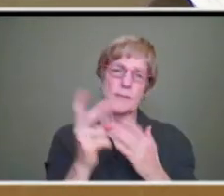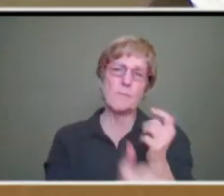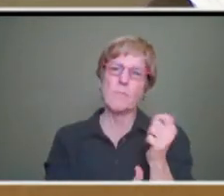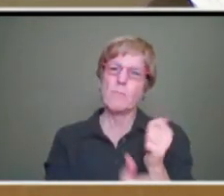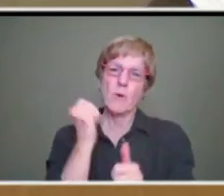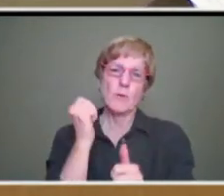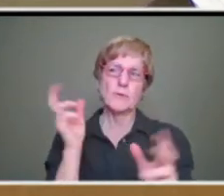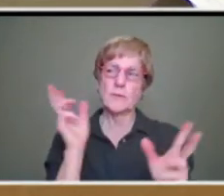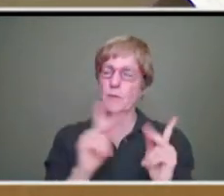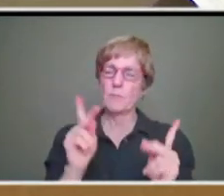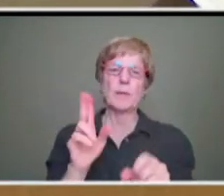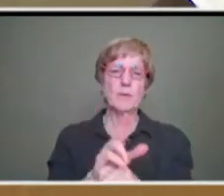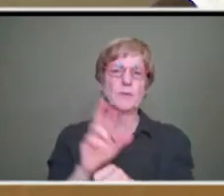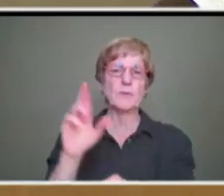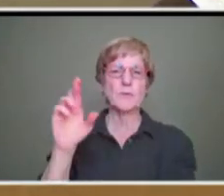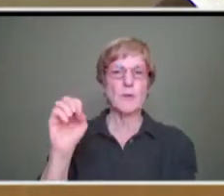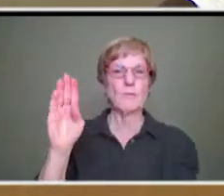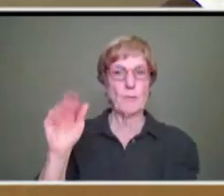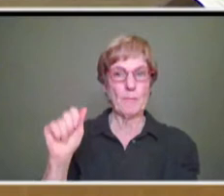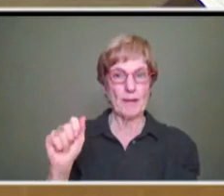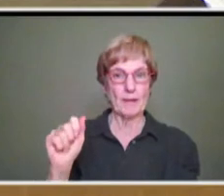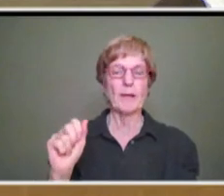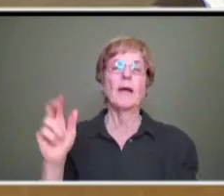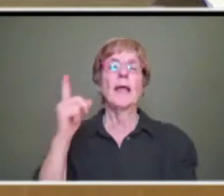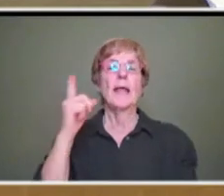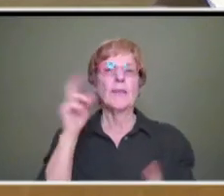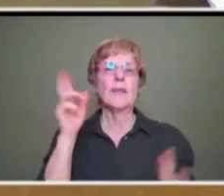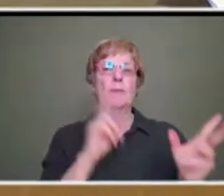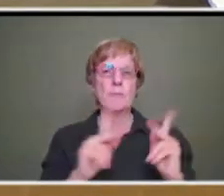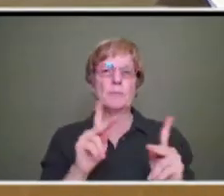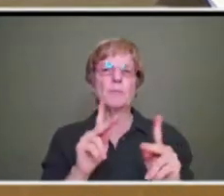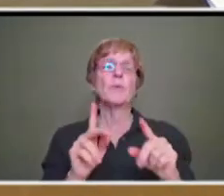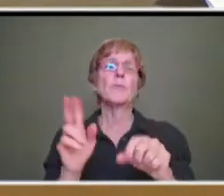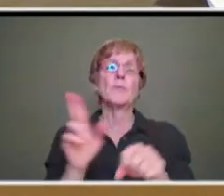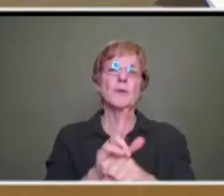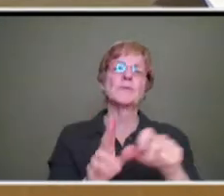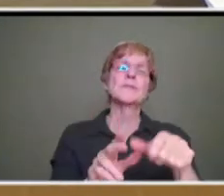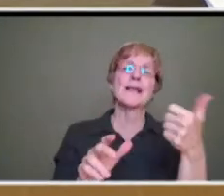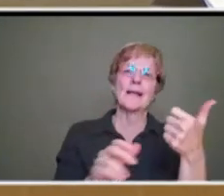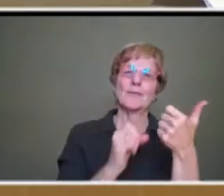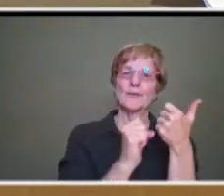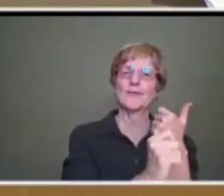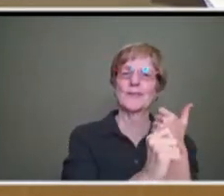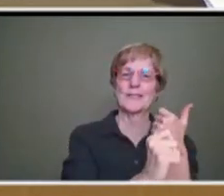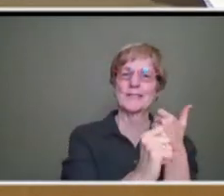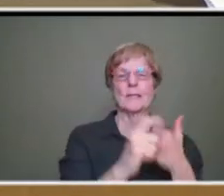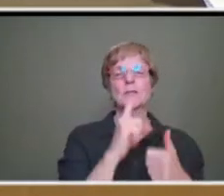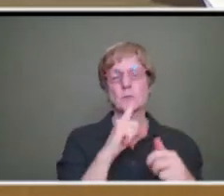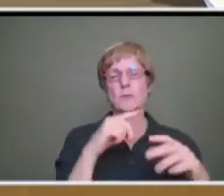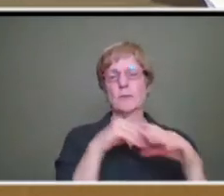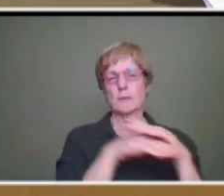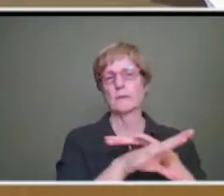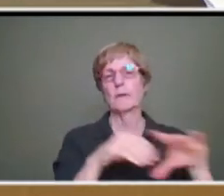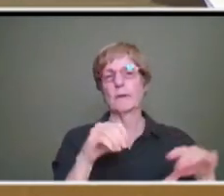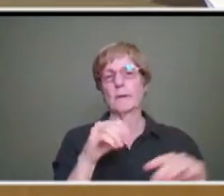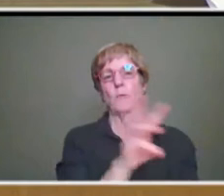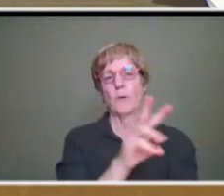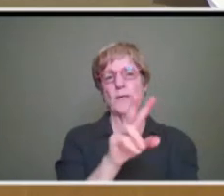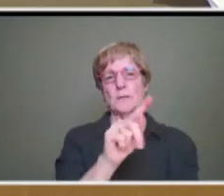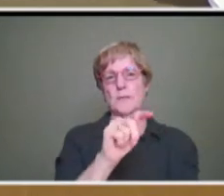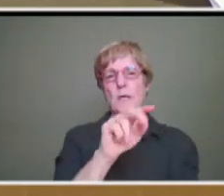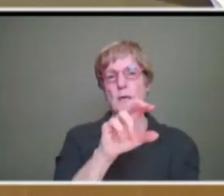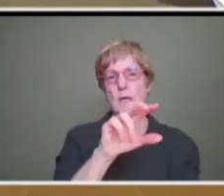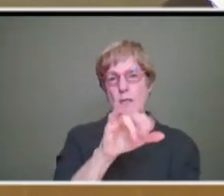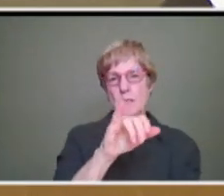residents using Rebecca we would see them using the other roads to the South which really provide better access to West Tyvola can't